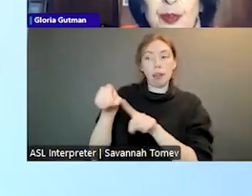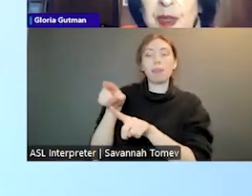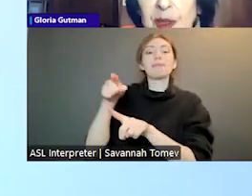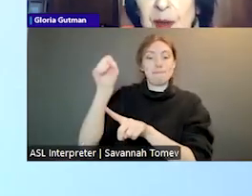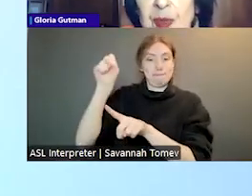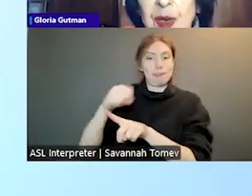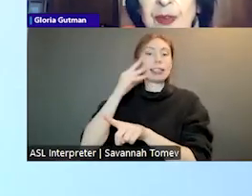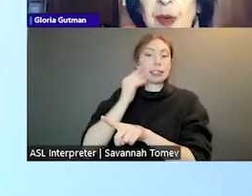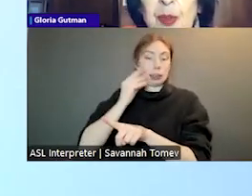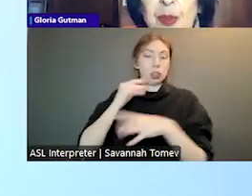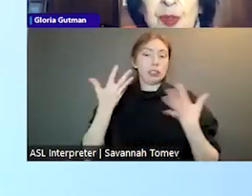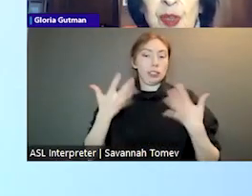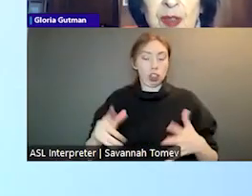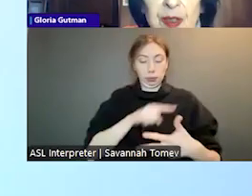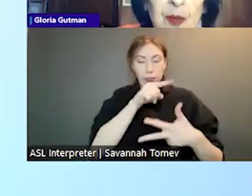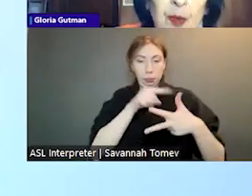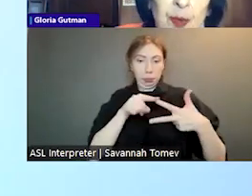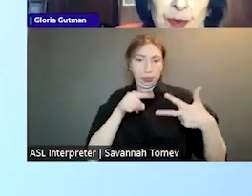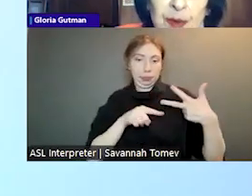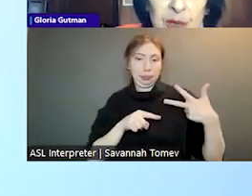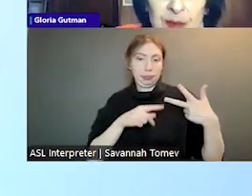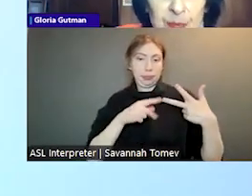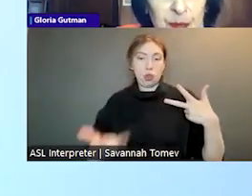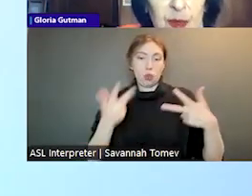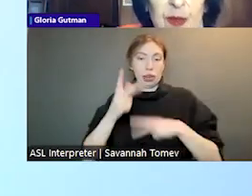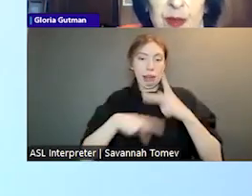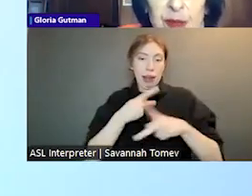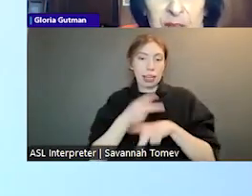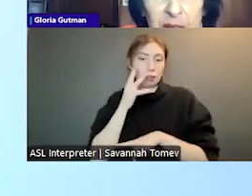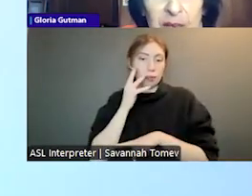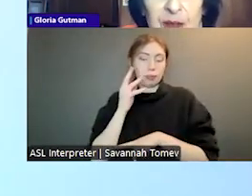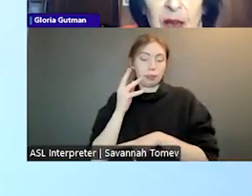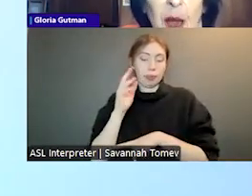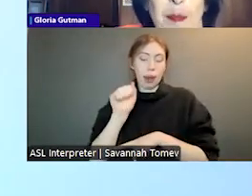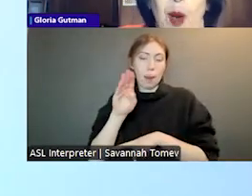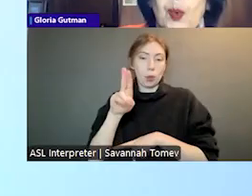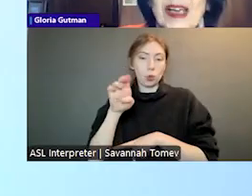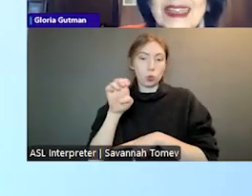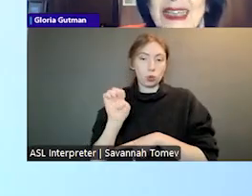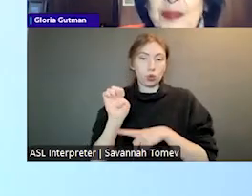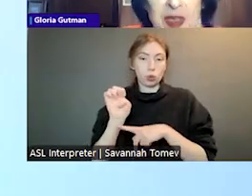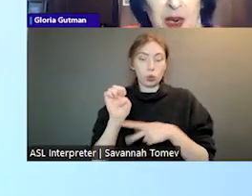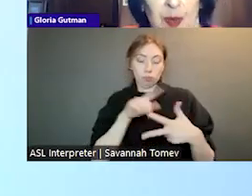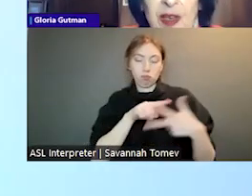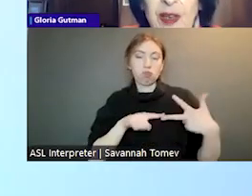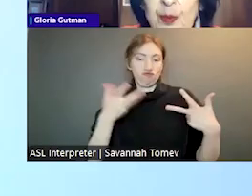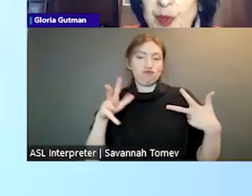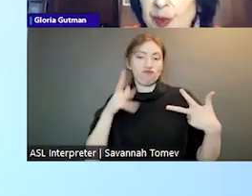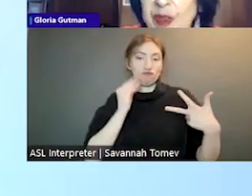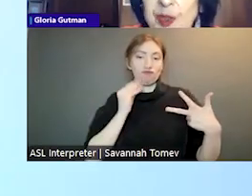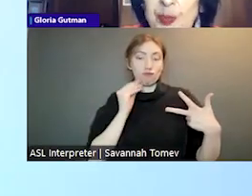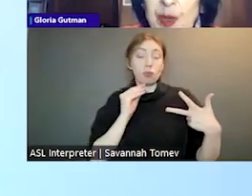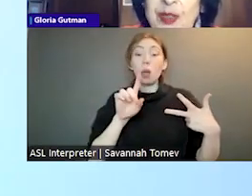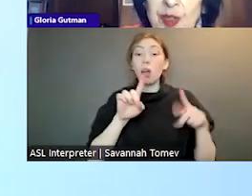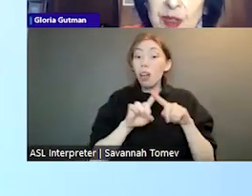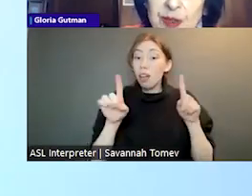of the three types of abuse that we were looking at. But what leaped out and was